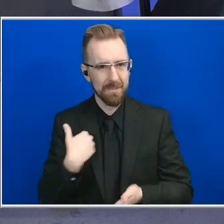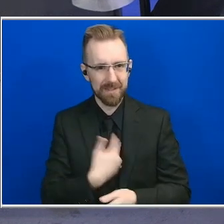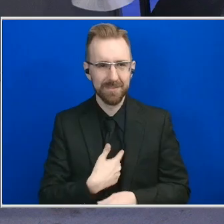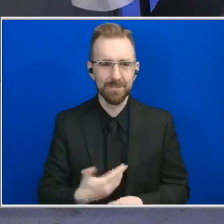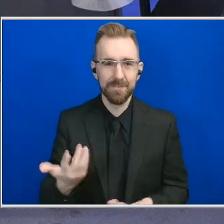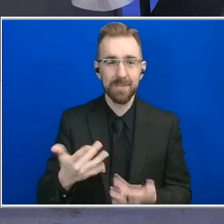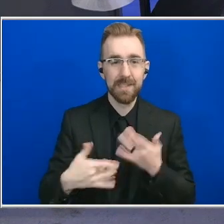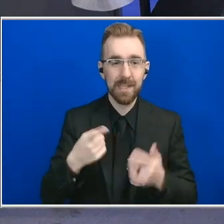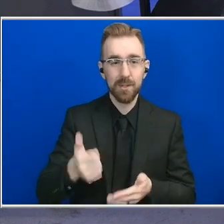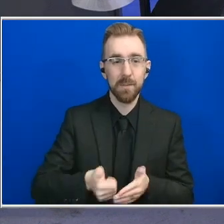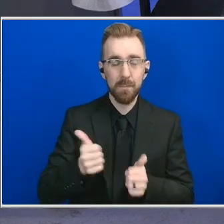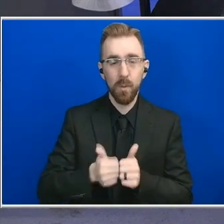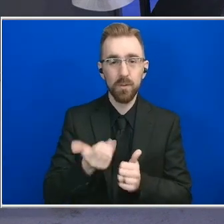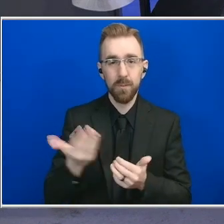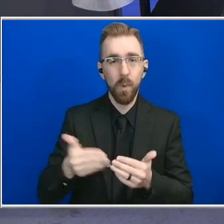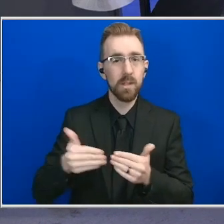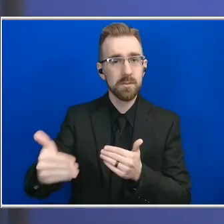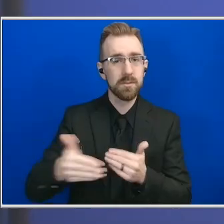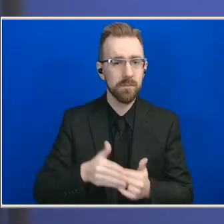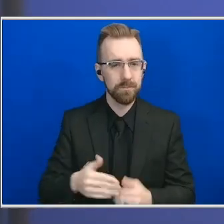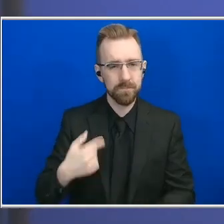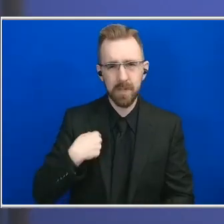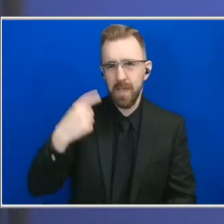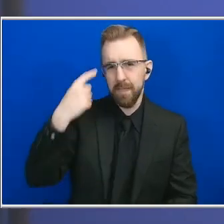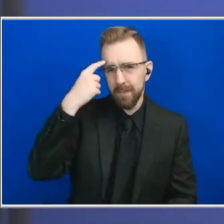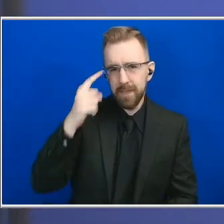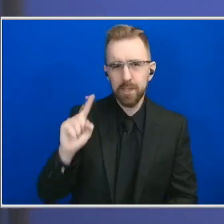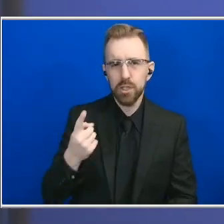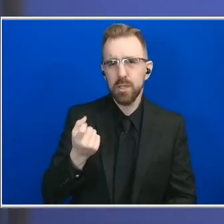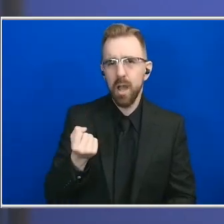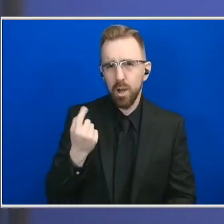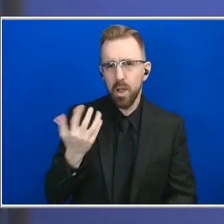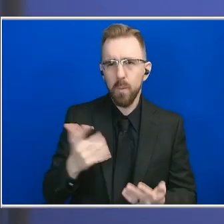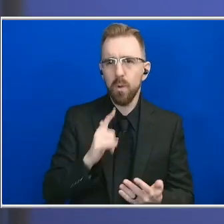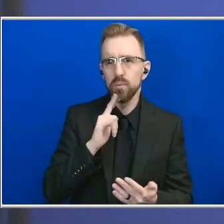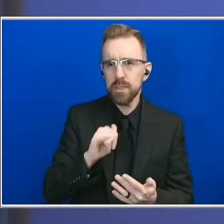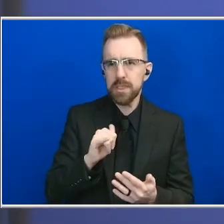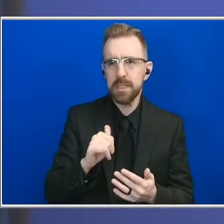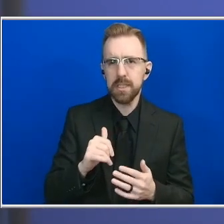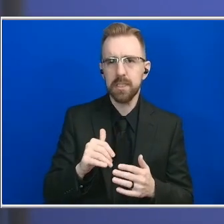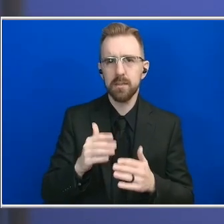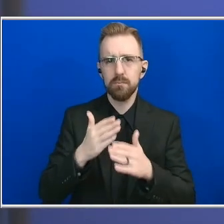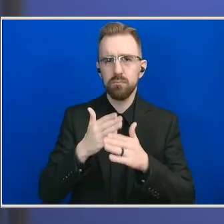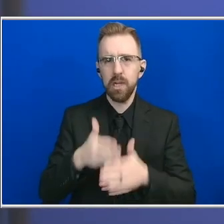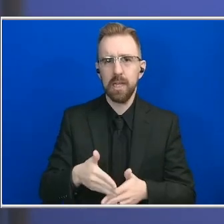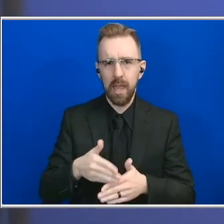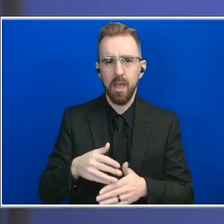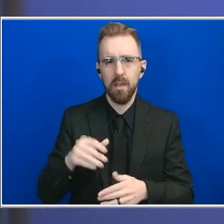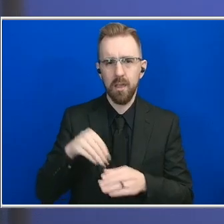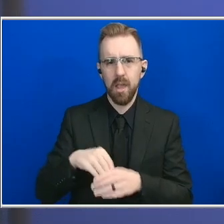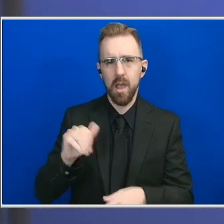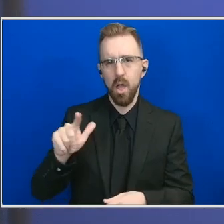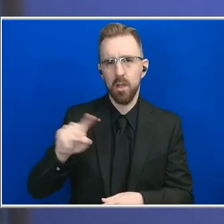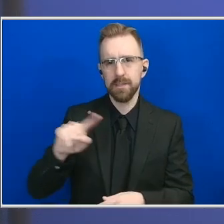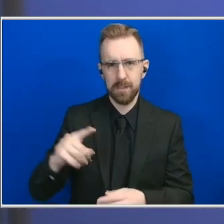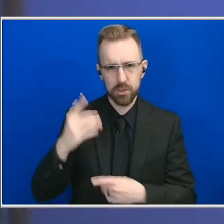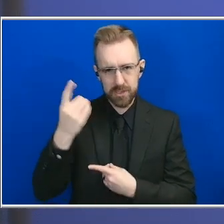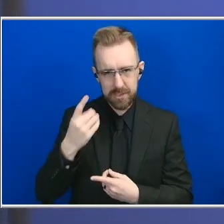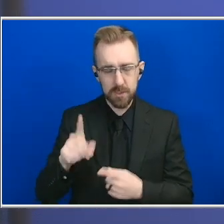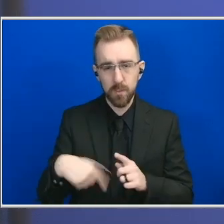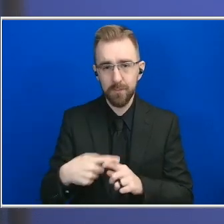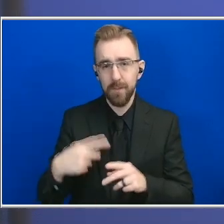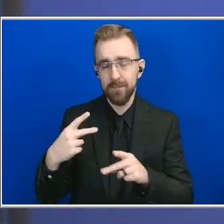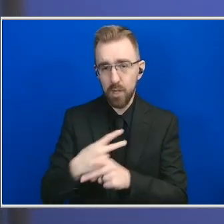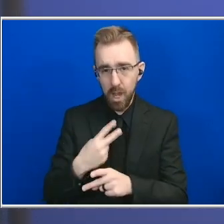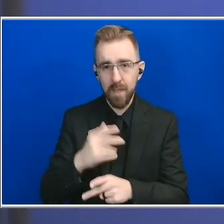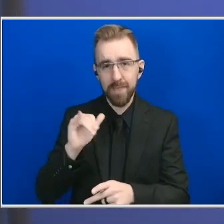Well, I think just understanding what really is breaking down in Alzheimer's disease. And when we figure that out, we'll figure out